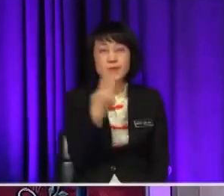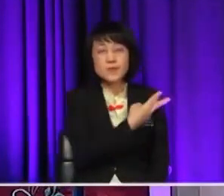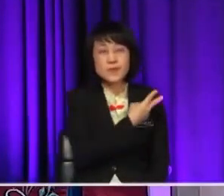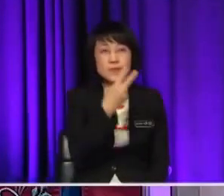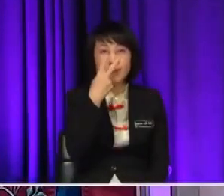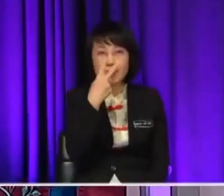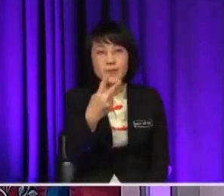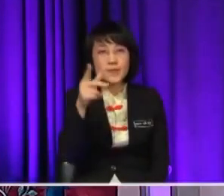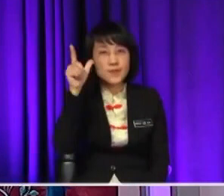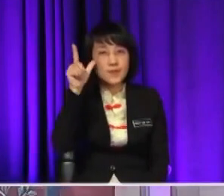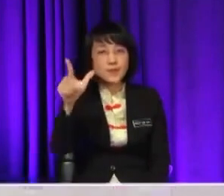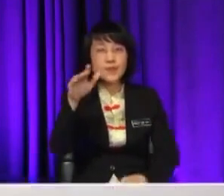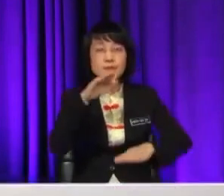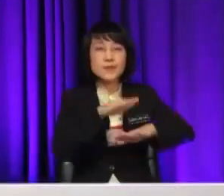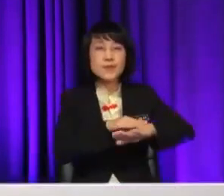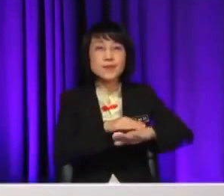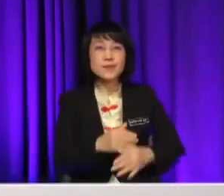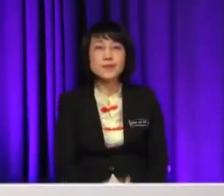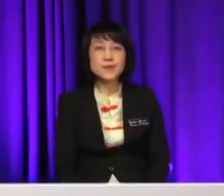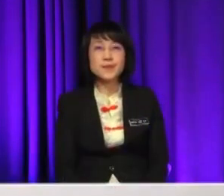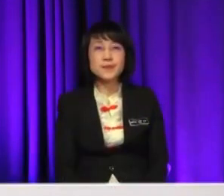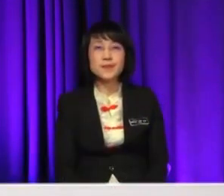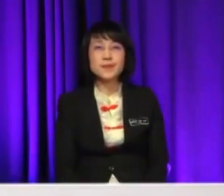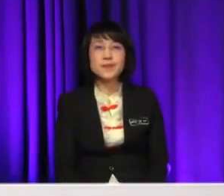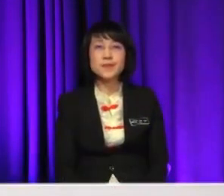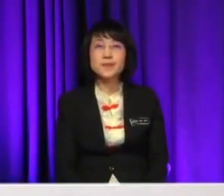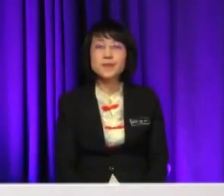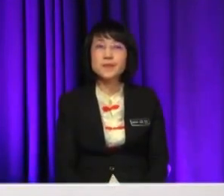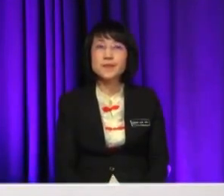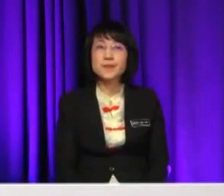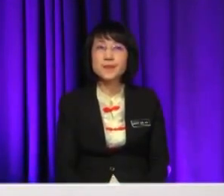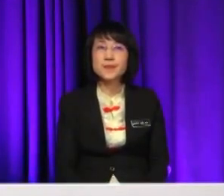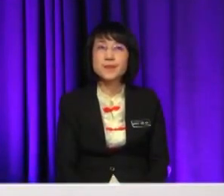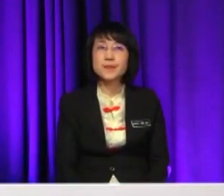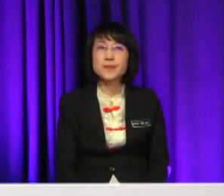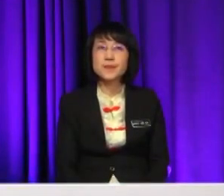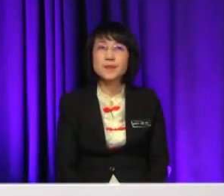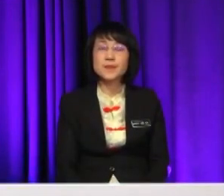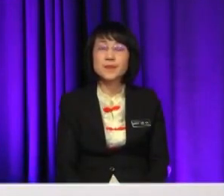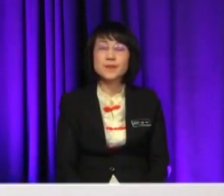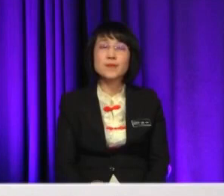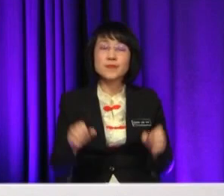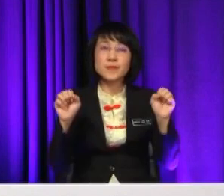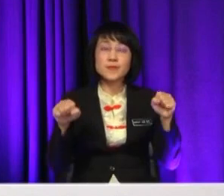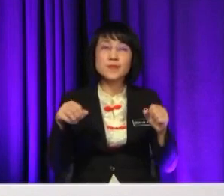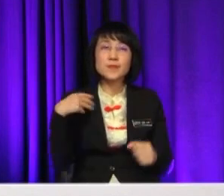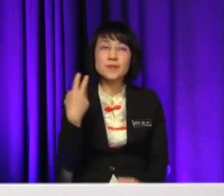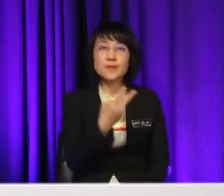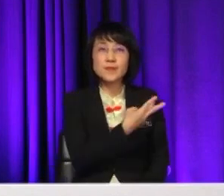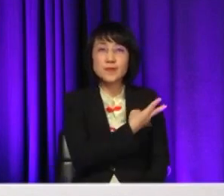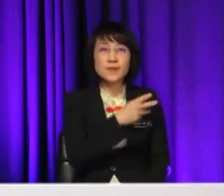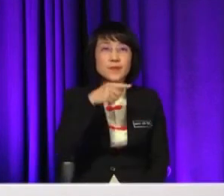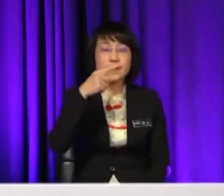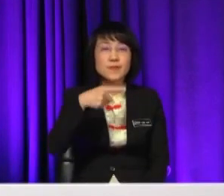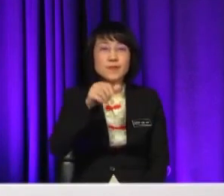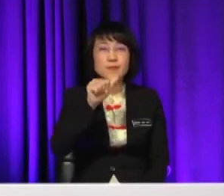Who else is Teacher, there? may I try? Yes, Aisha. Can we say a mother? Yes, a mother or a